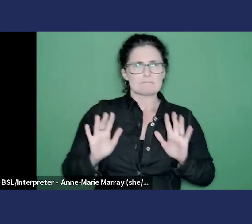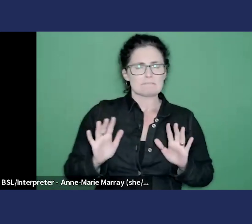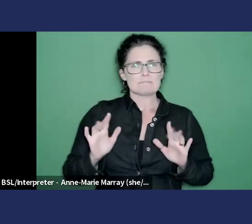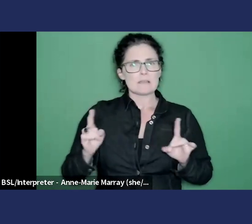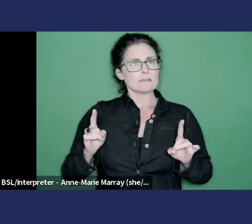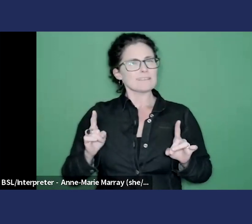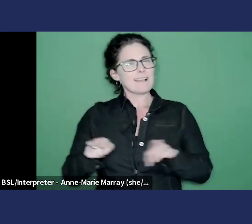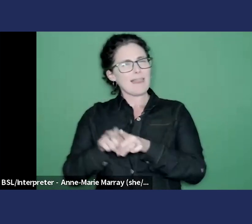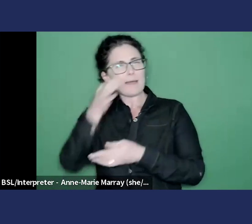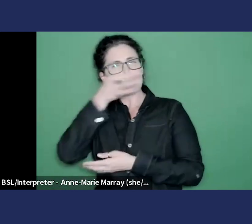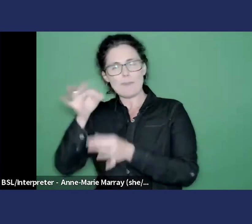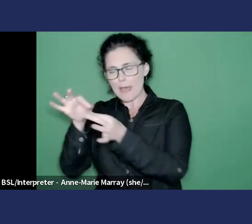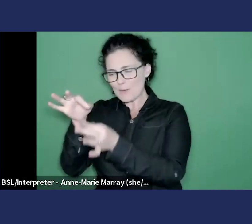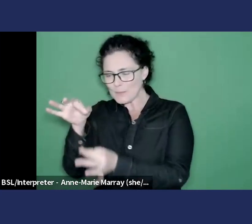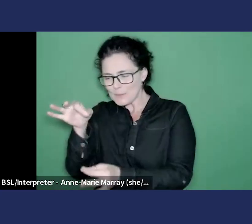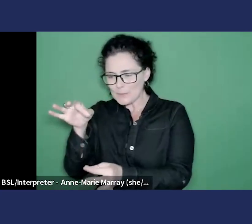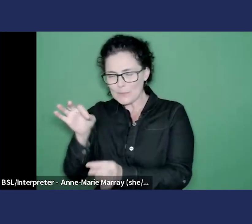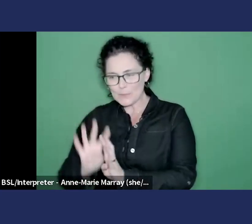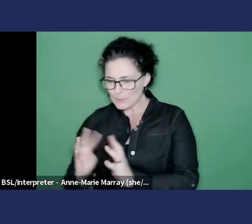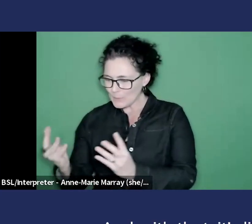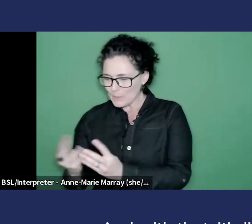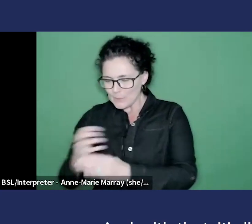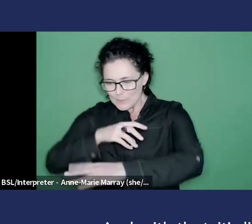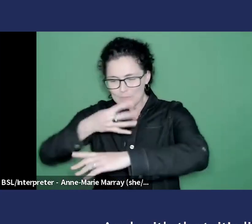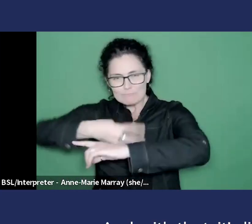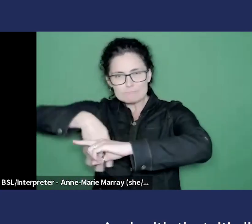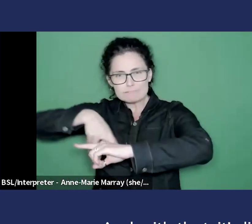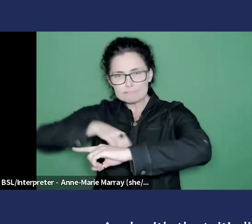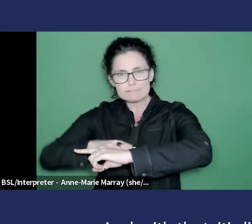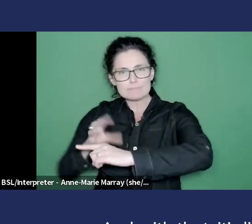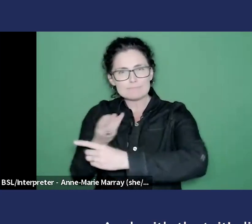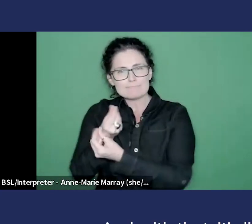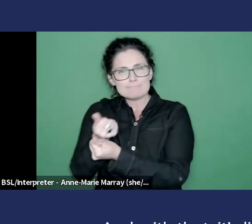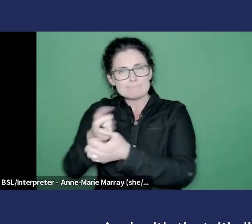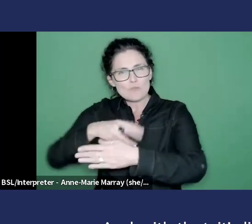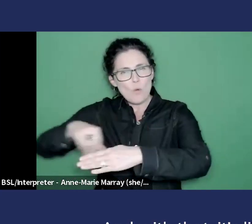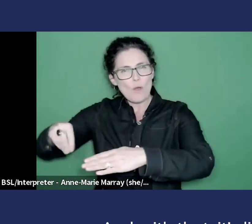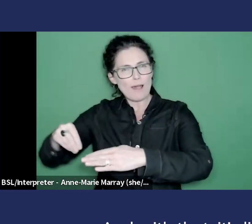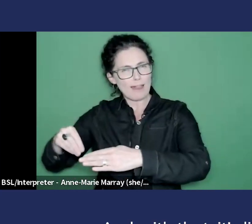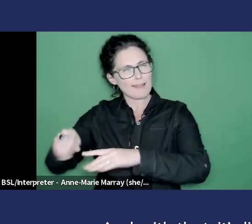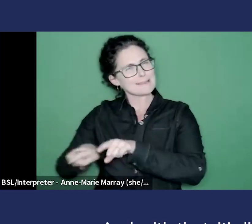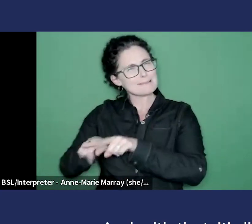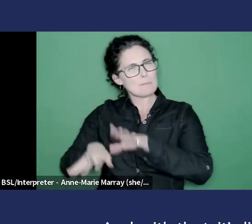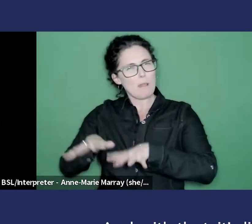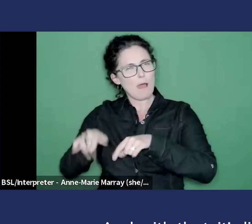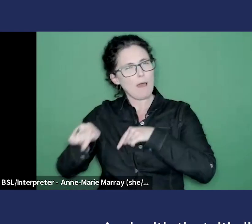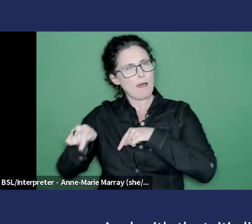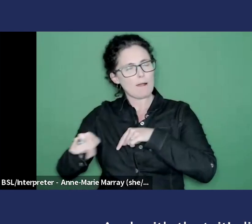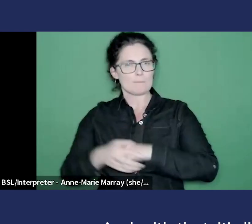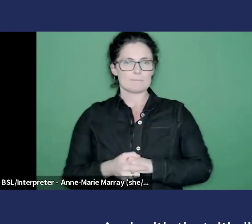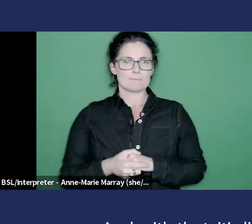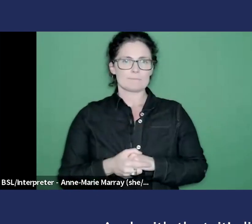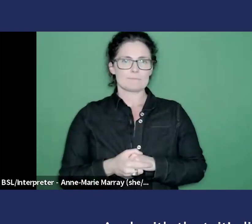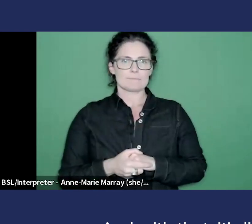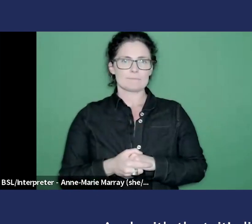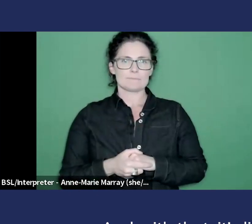soil, so it still keeps its strong foundation. And with that, you know, it's like it'll help